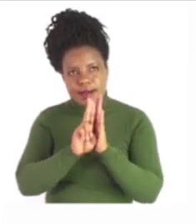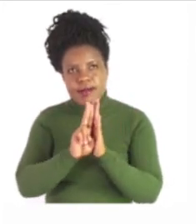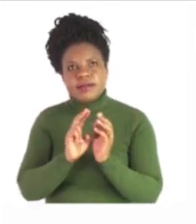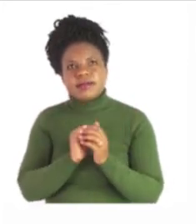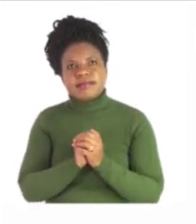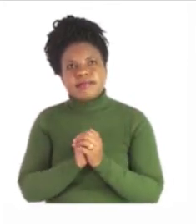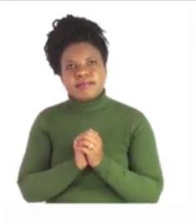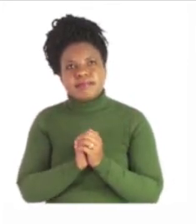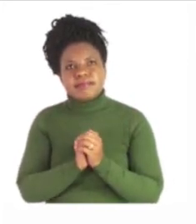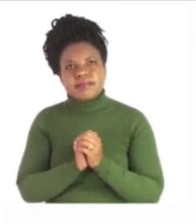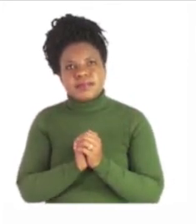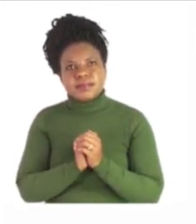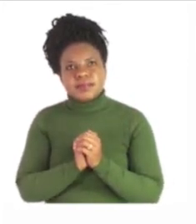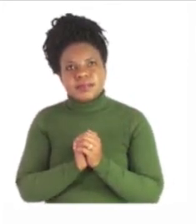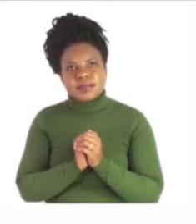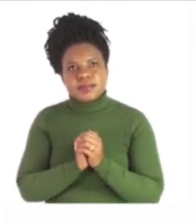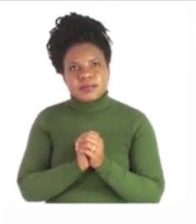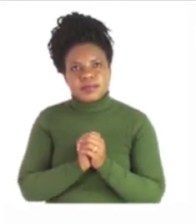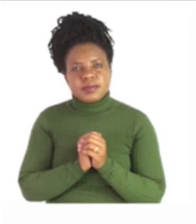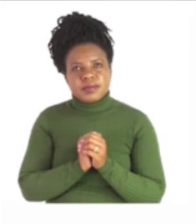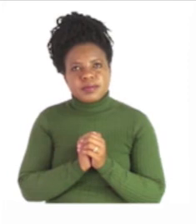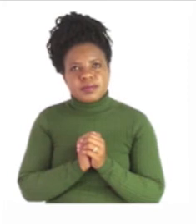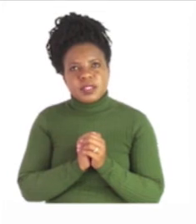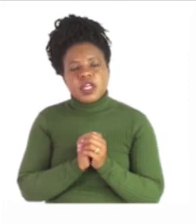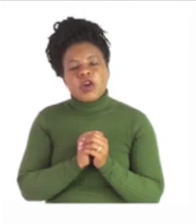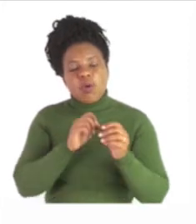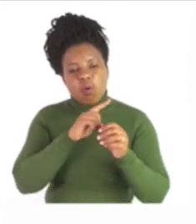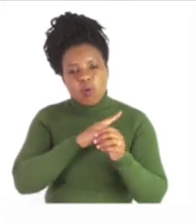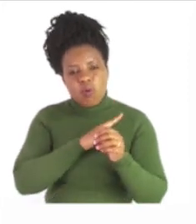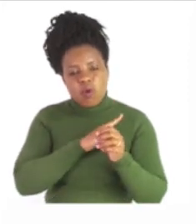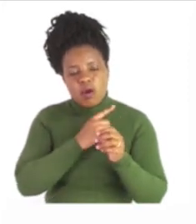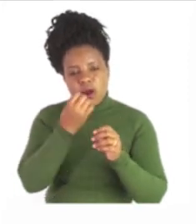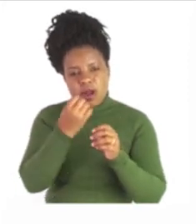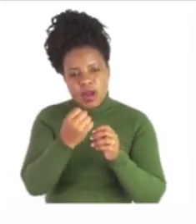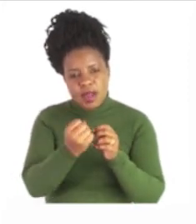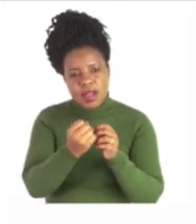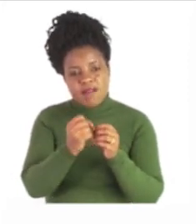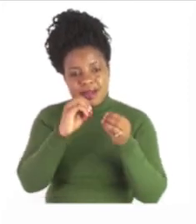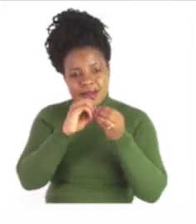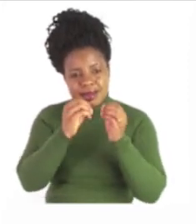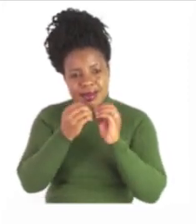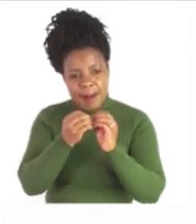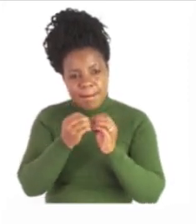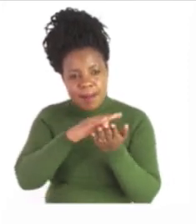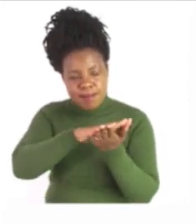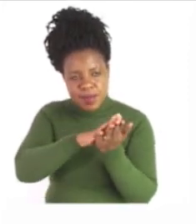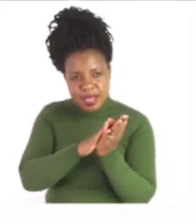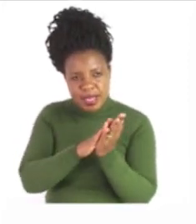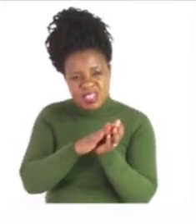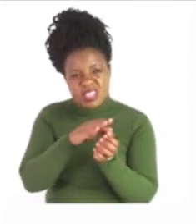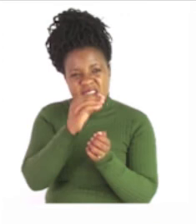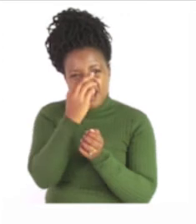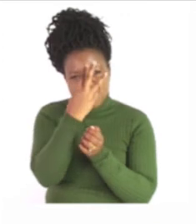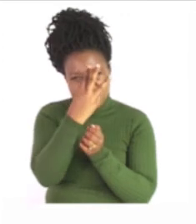That is why there is a little 3 to the top right of the number, which that